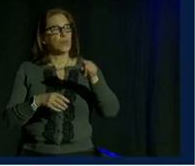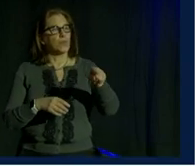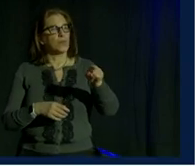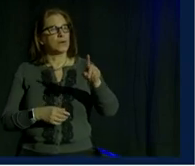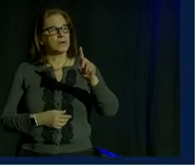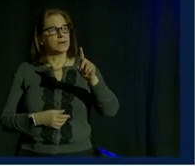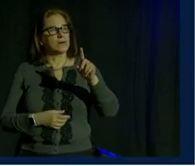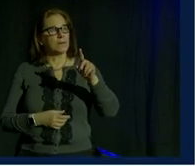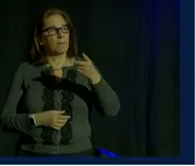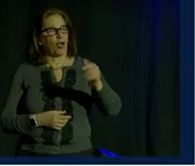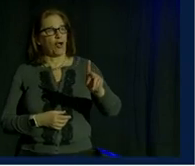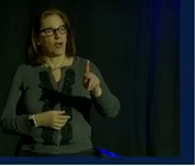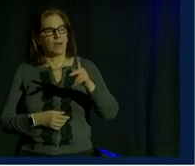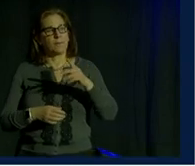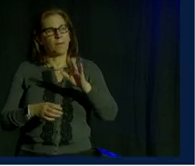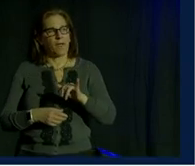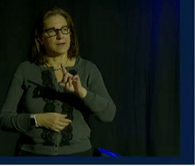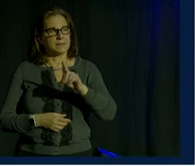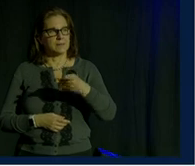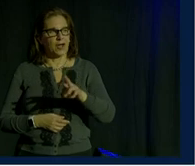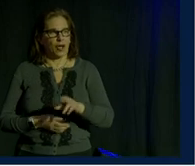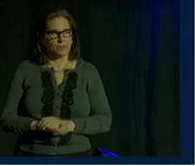of DPR.